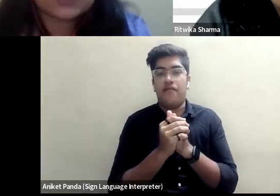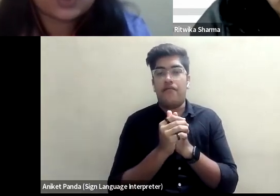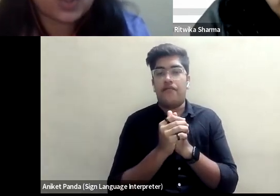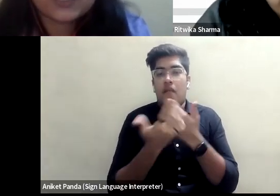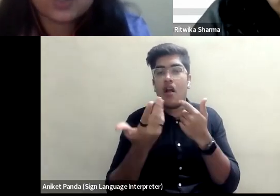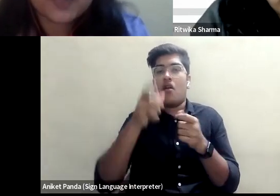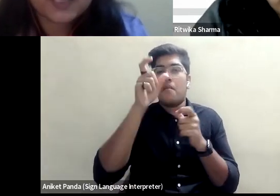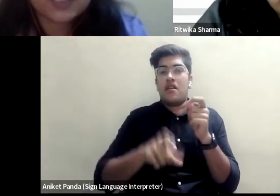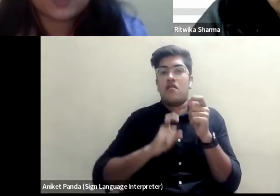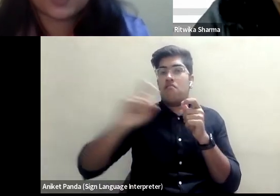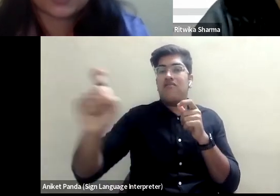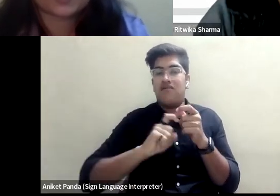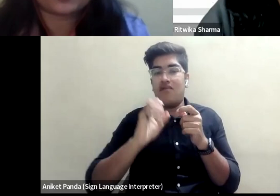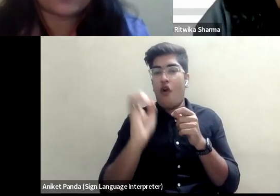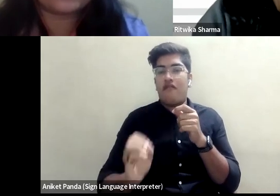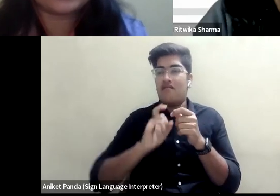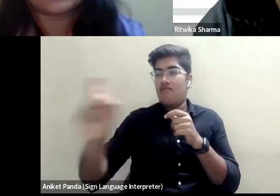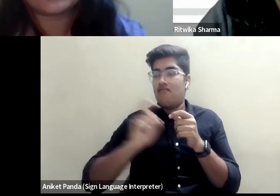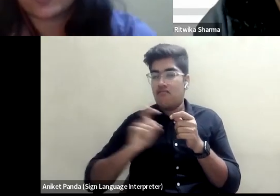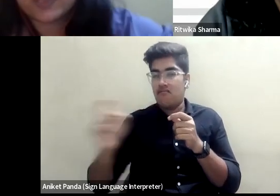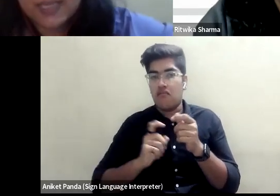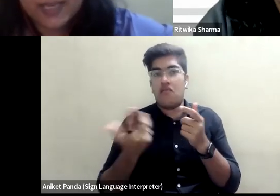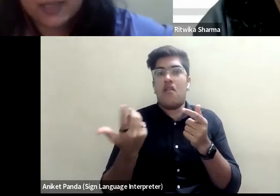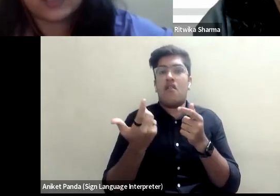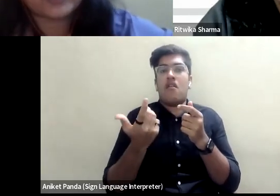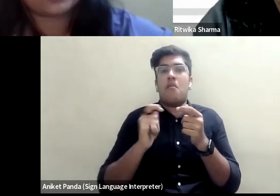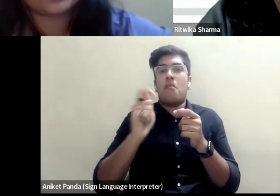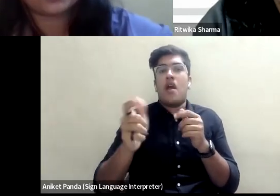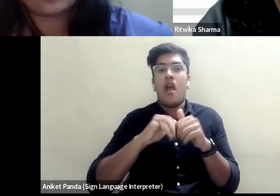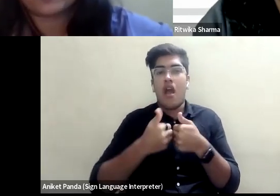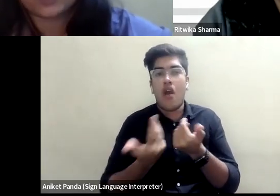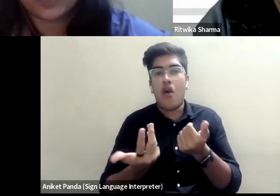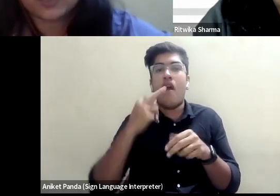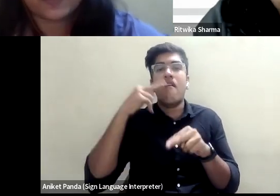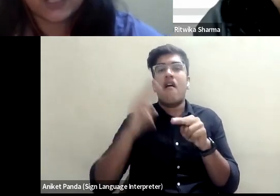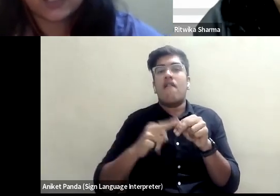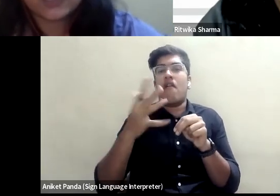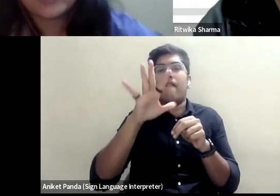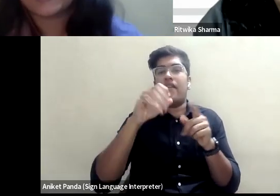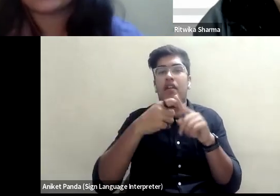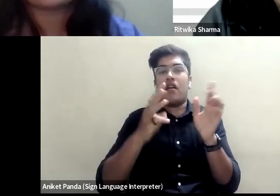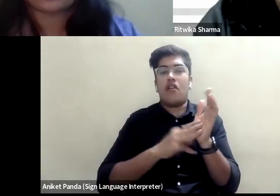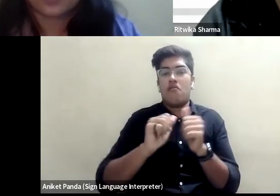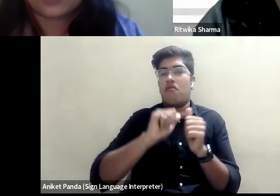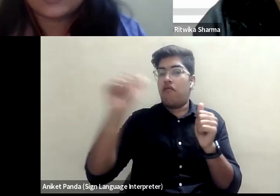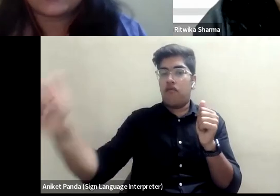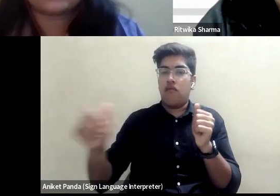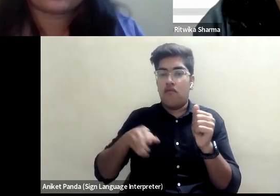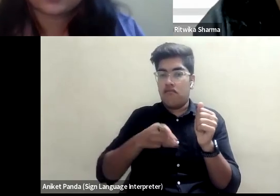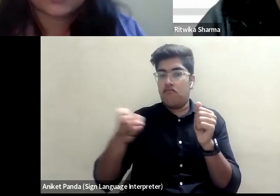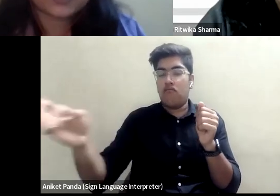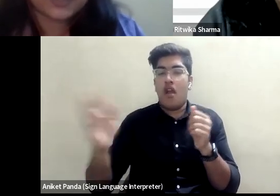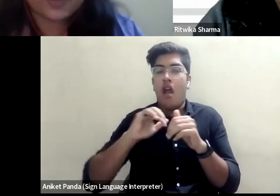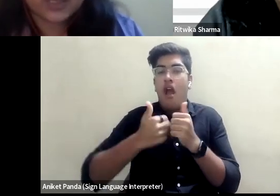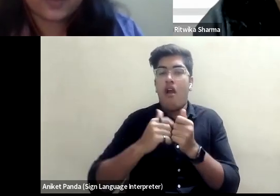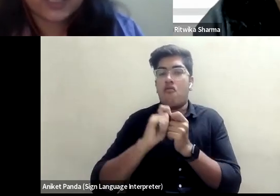commute to all these offices, because it could be one village and the district is there in like 32 or 50 kilometers away, and so on. And of